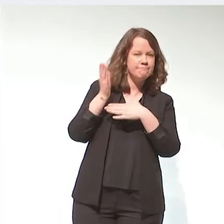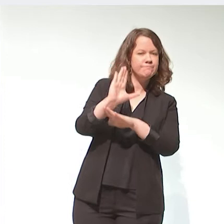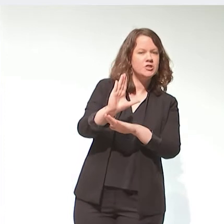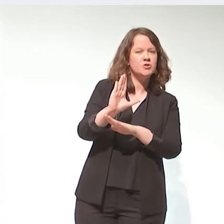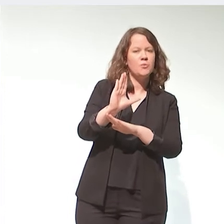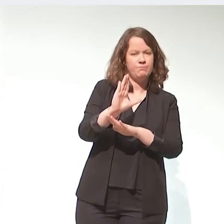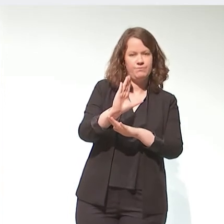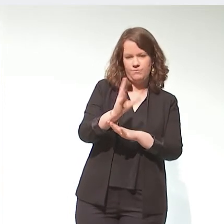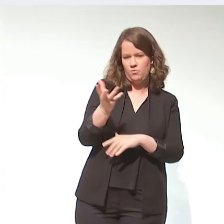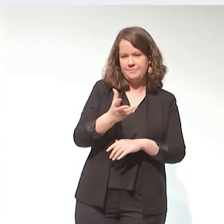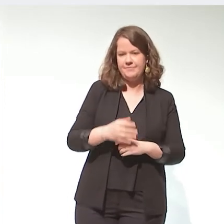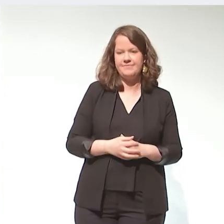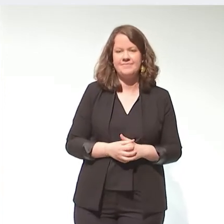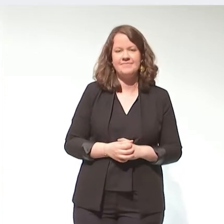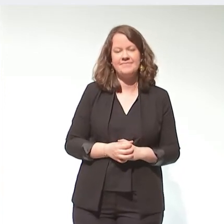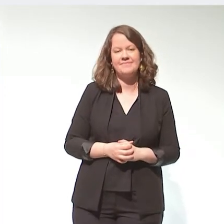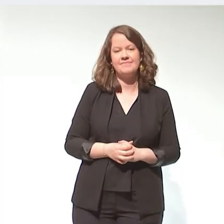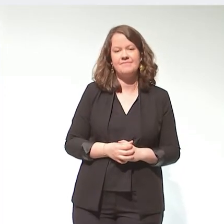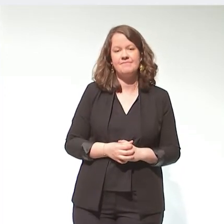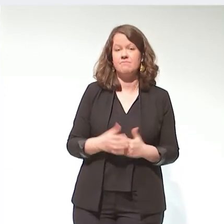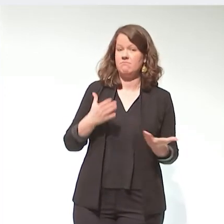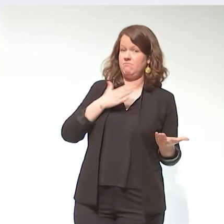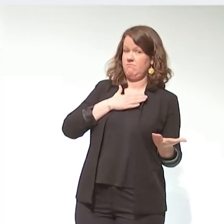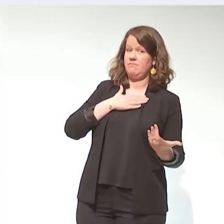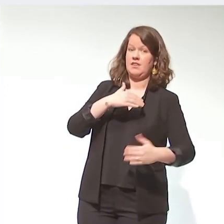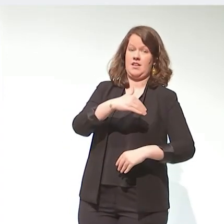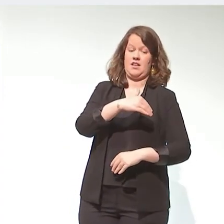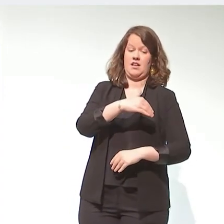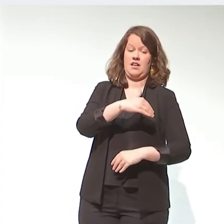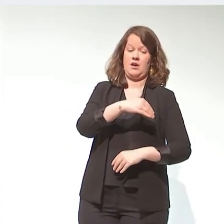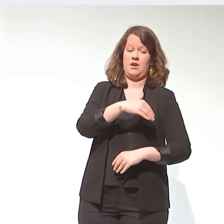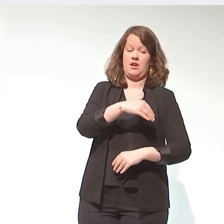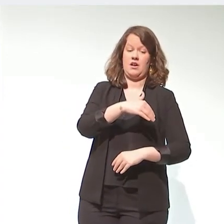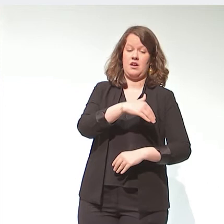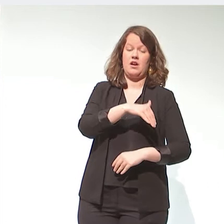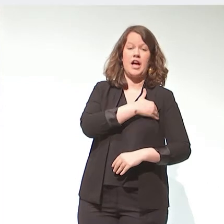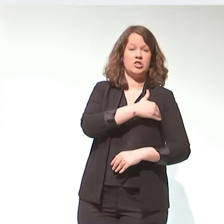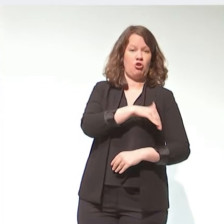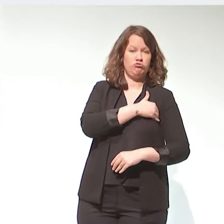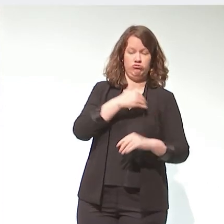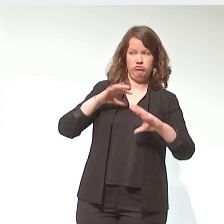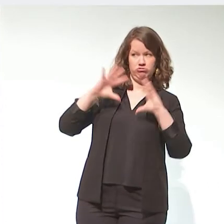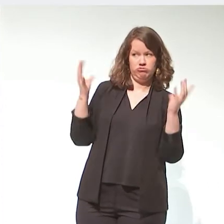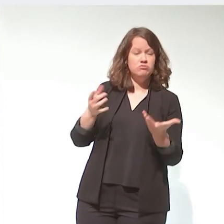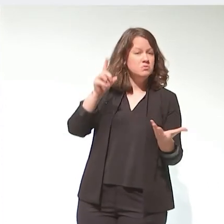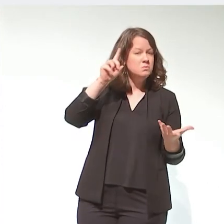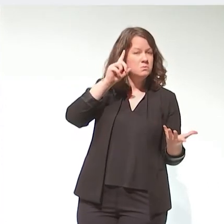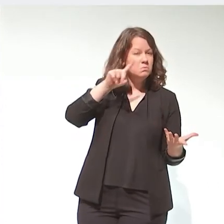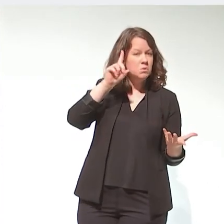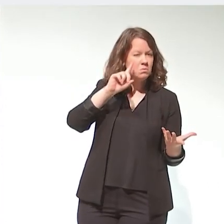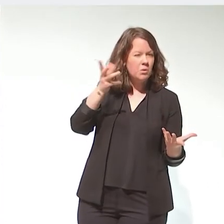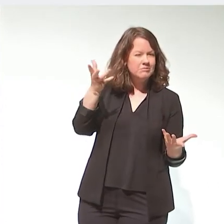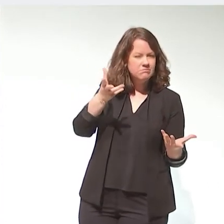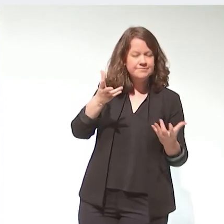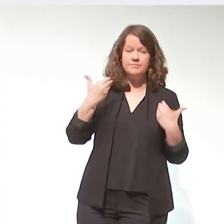Agency for Special Needs and Inclusive Education? We are an independent organization that acts as a platform of